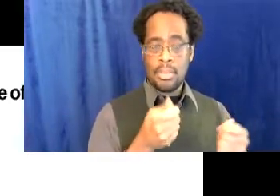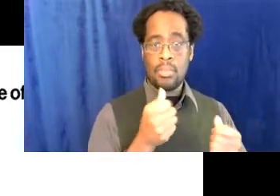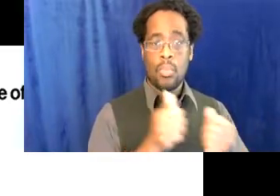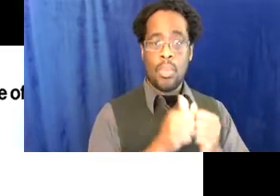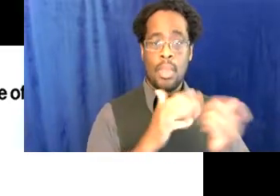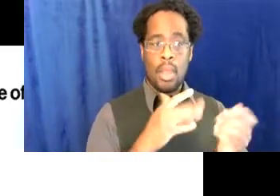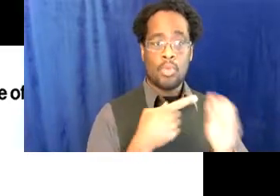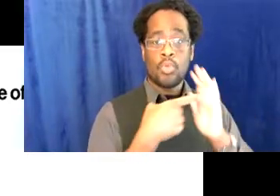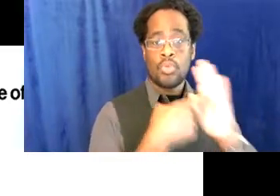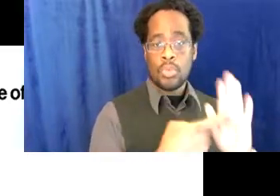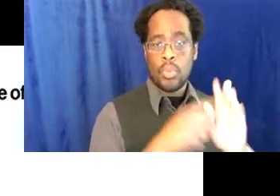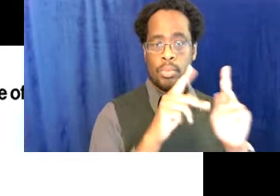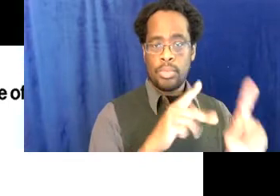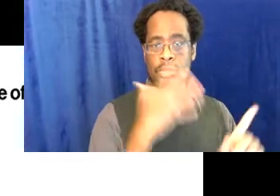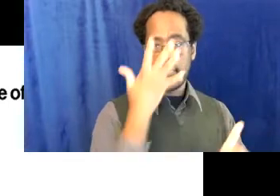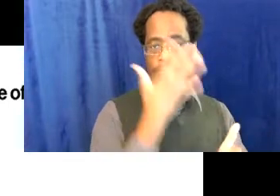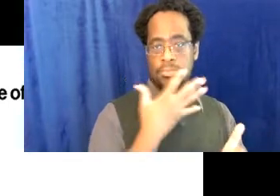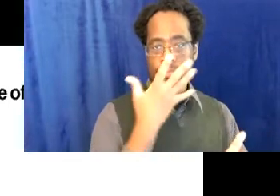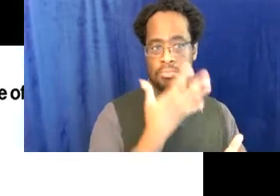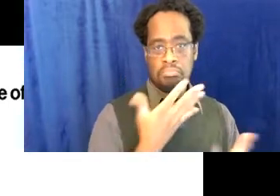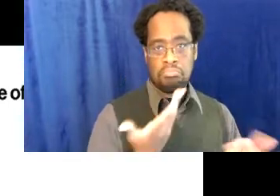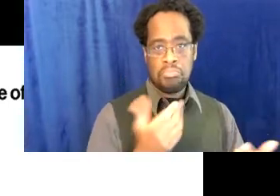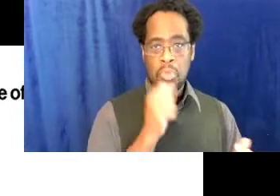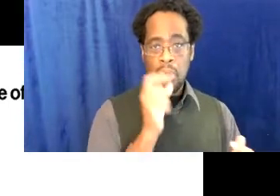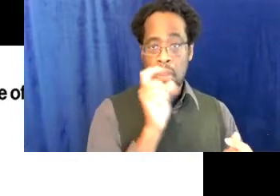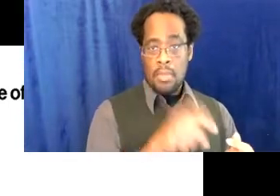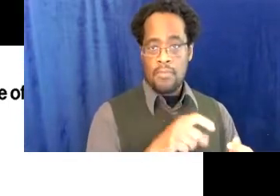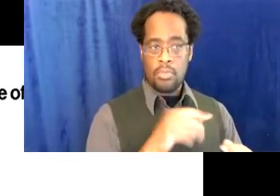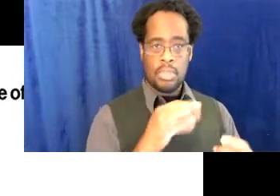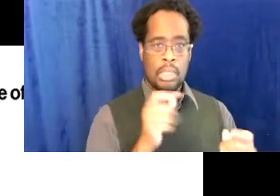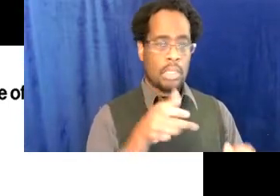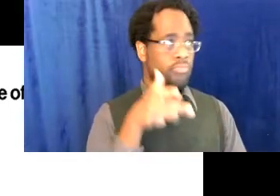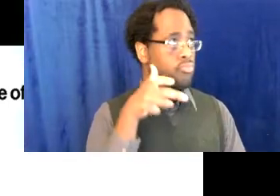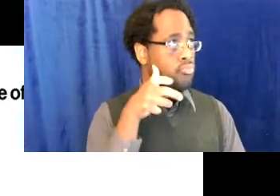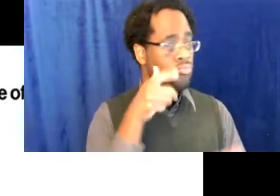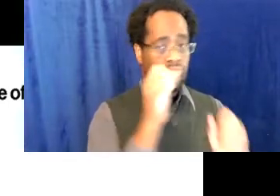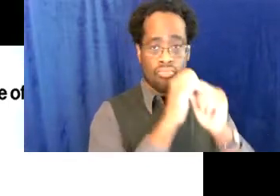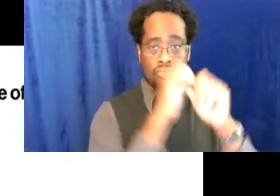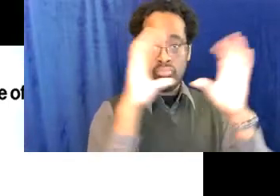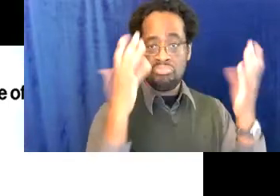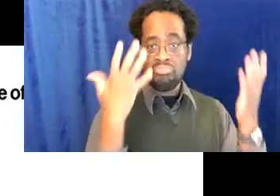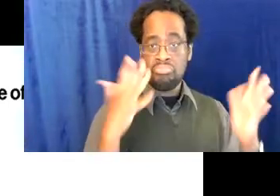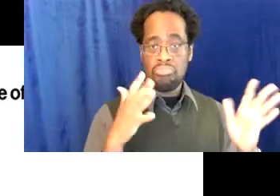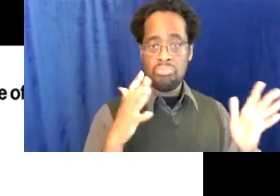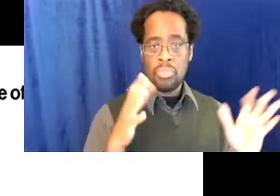make it sound like a male or a female or someone with an accent.